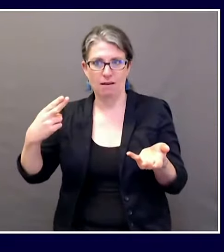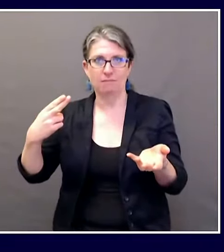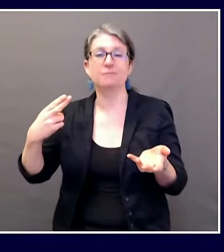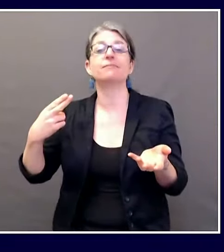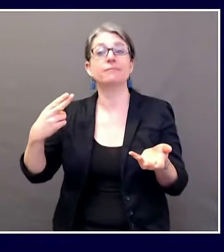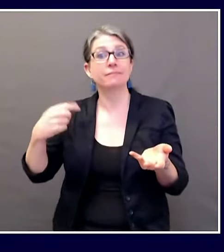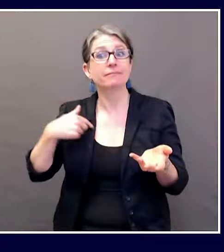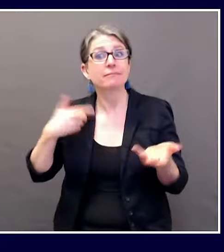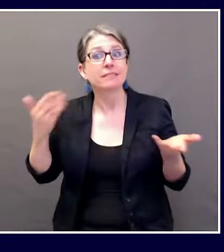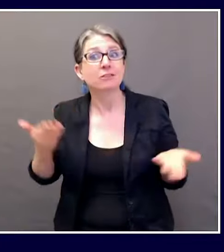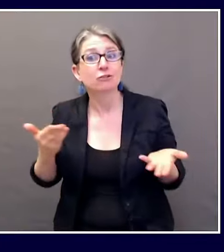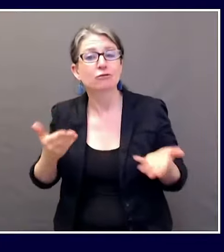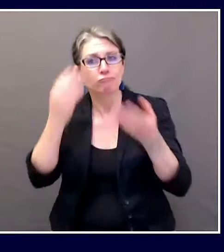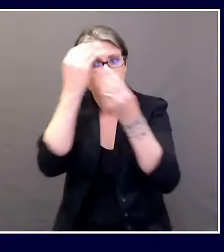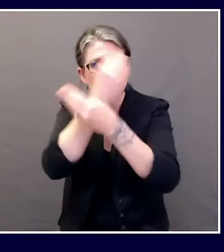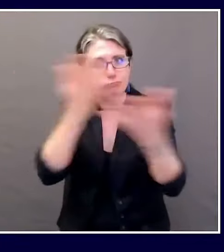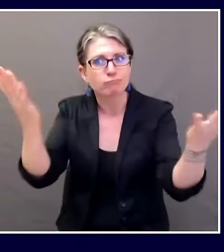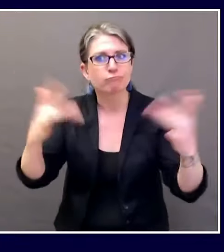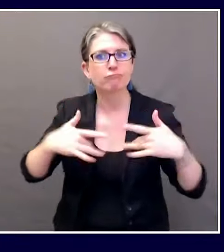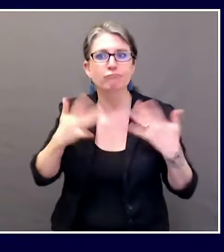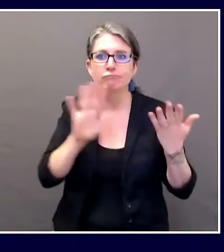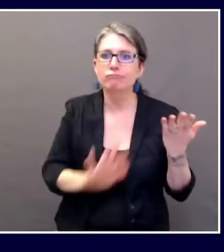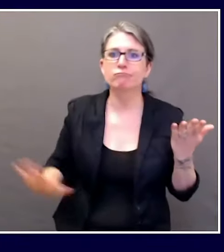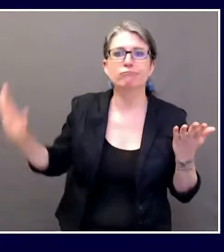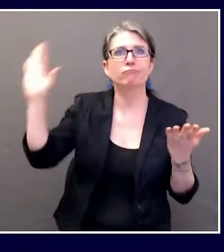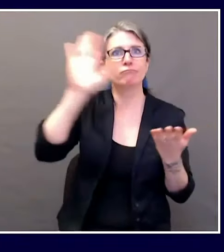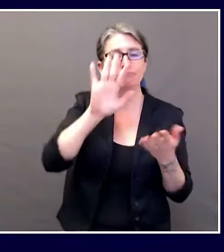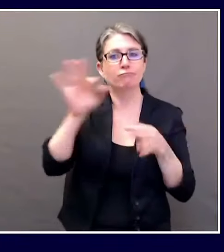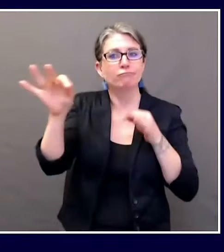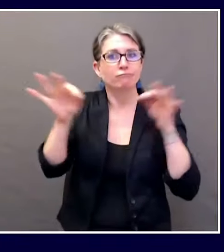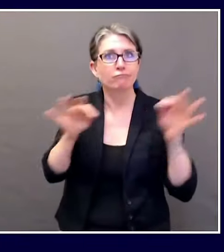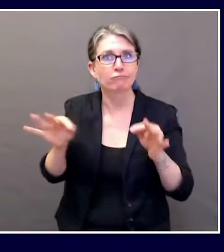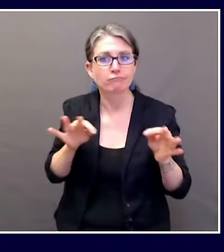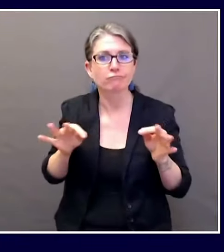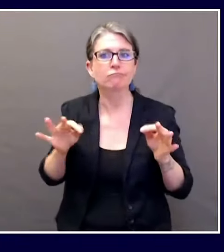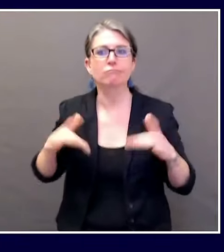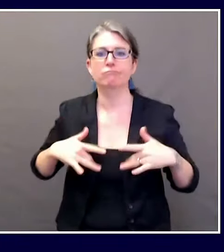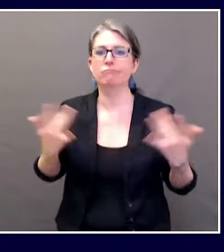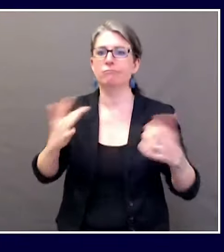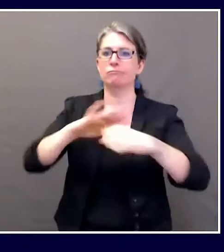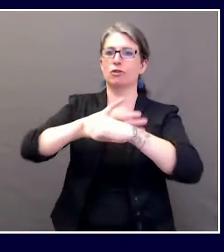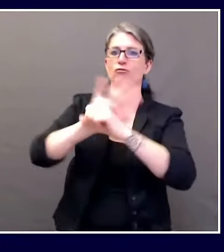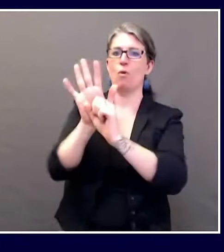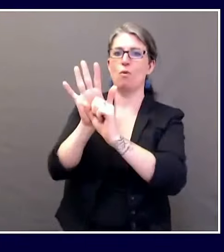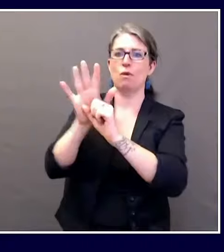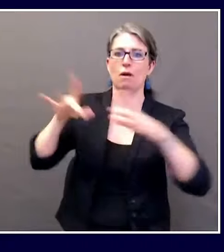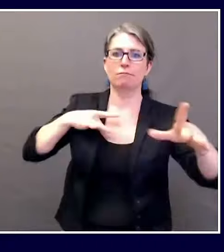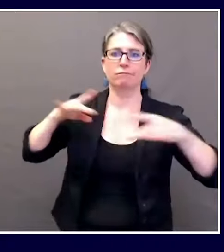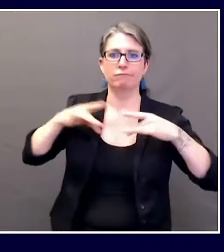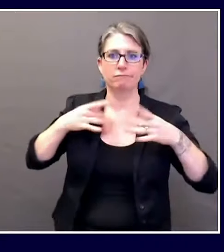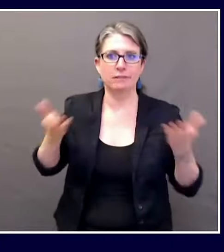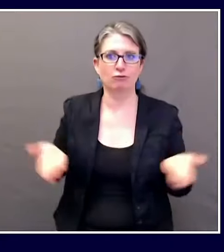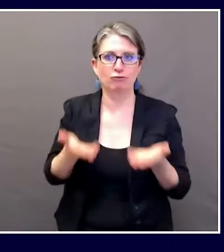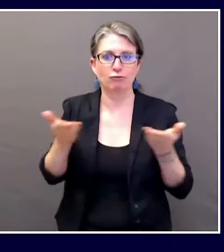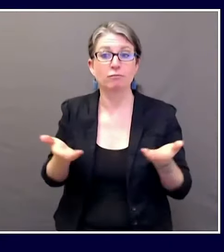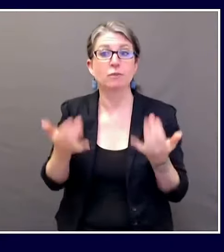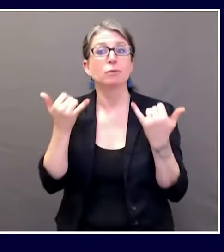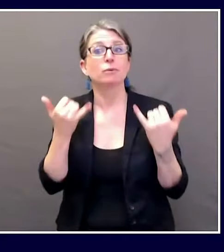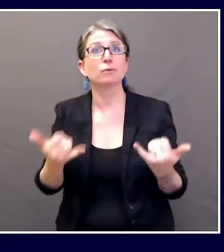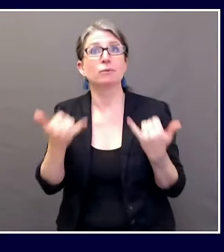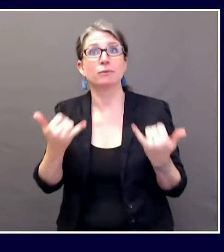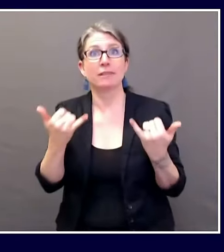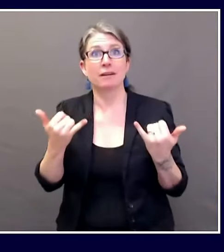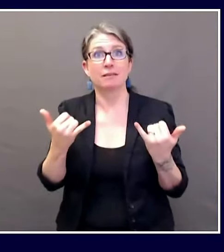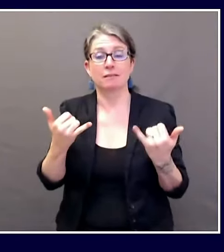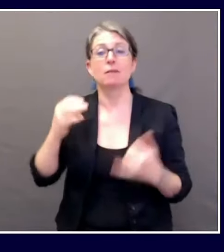everyone to talk about where we are with respect to COVID-19 for the entire state of Maine for today,